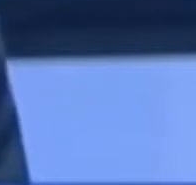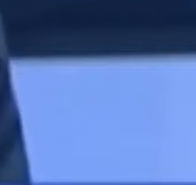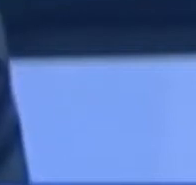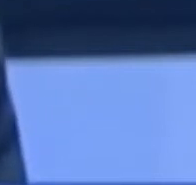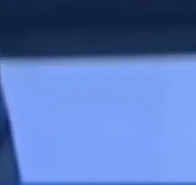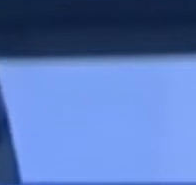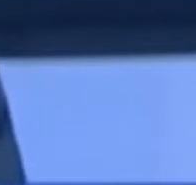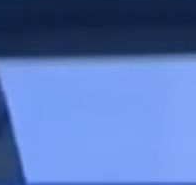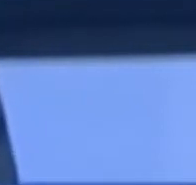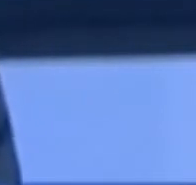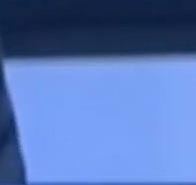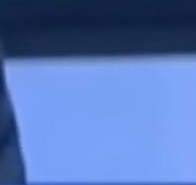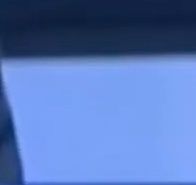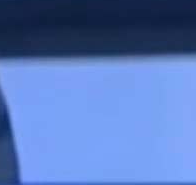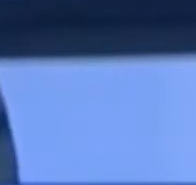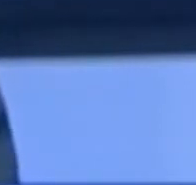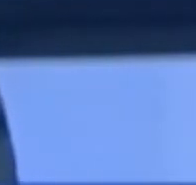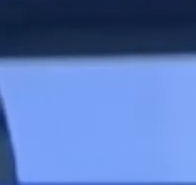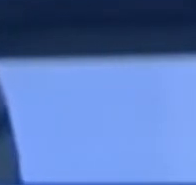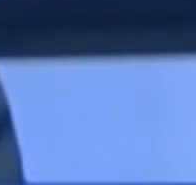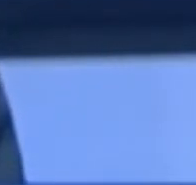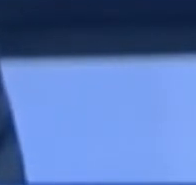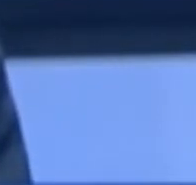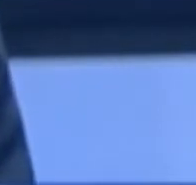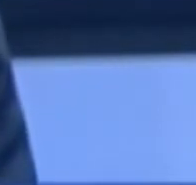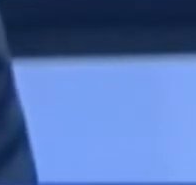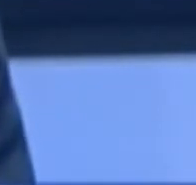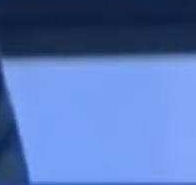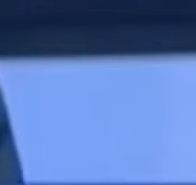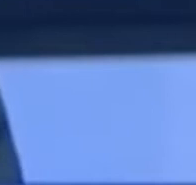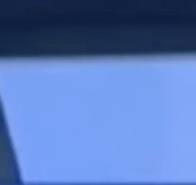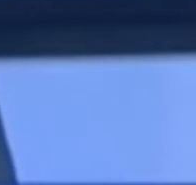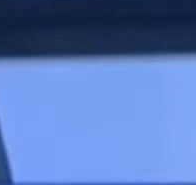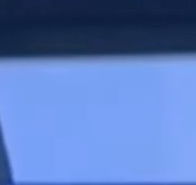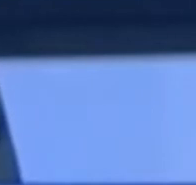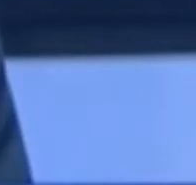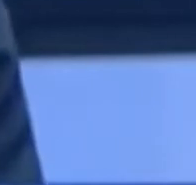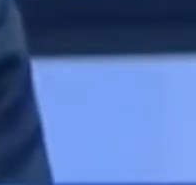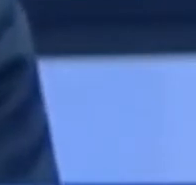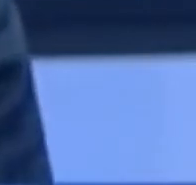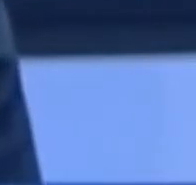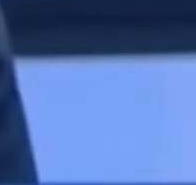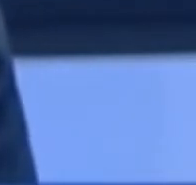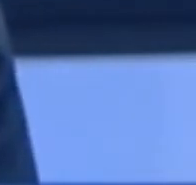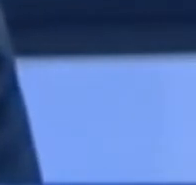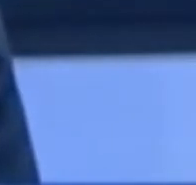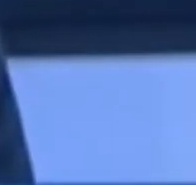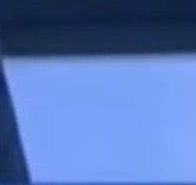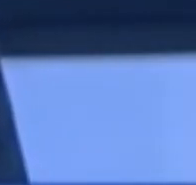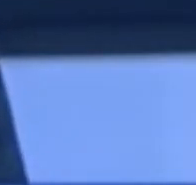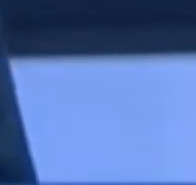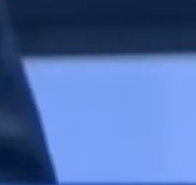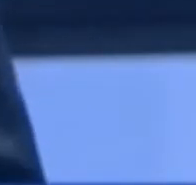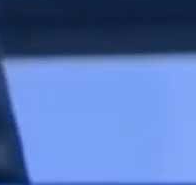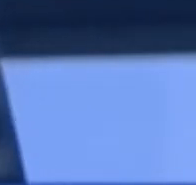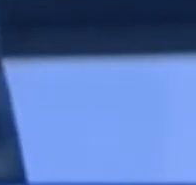Care, it was released 6 days ago, basically just giving praise to the amazing manifestations that God has done in her life. And